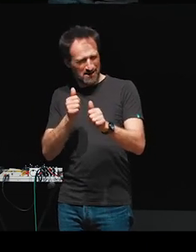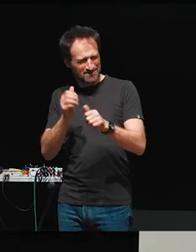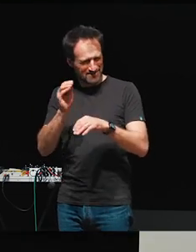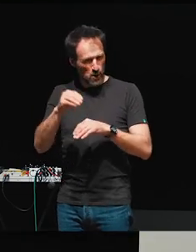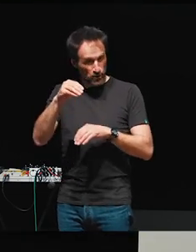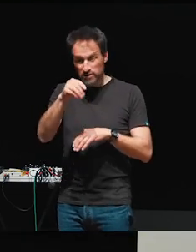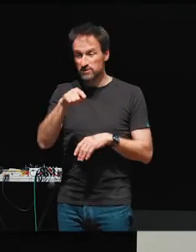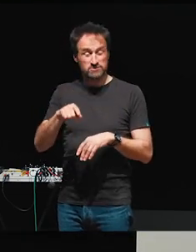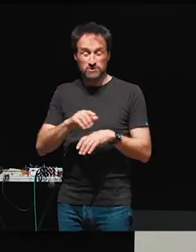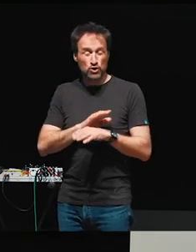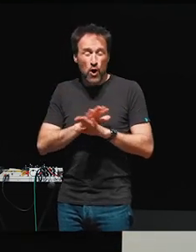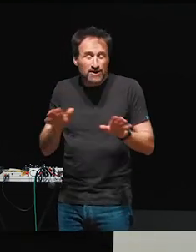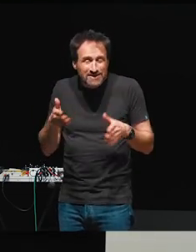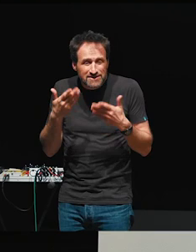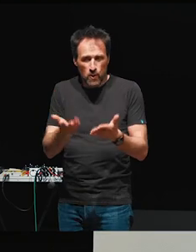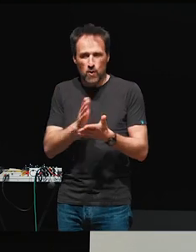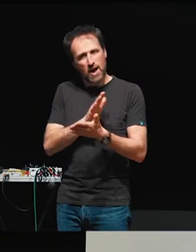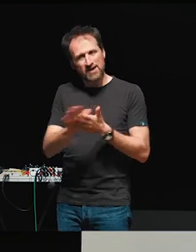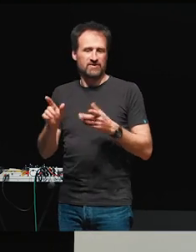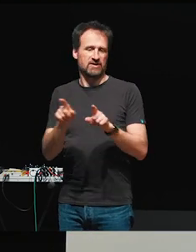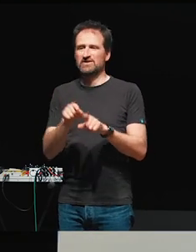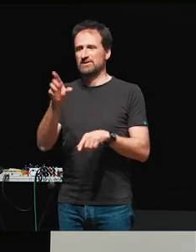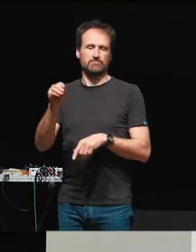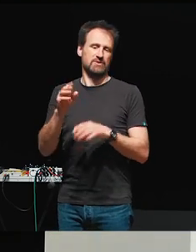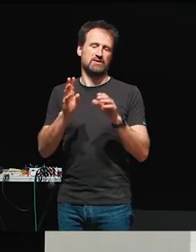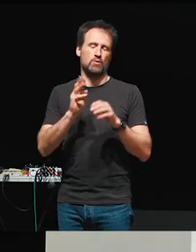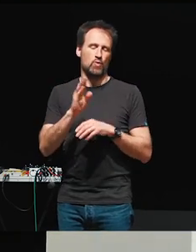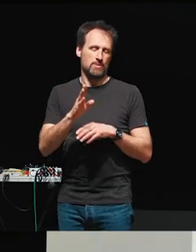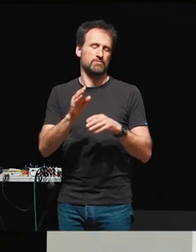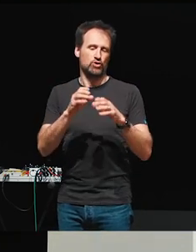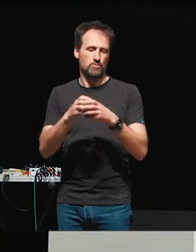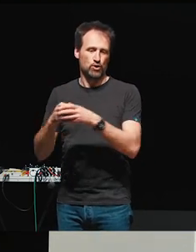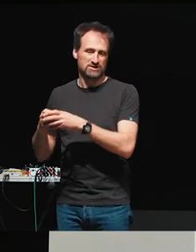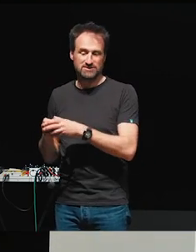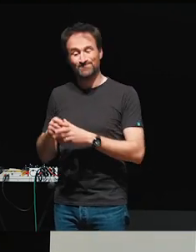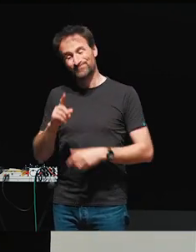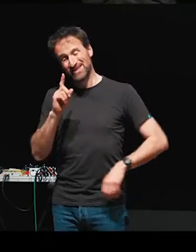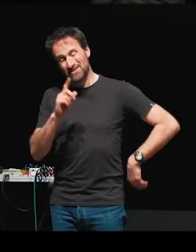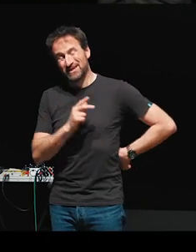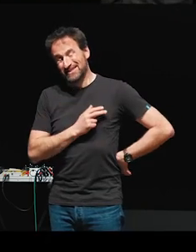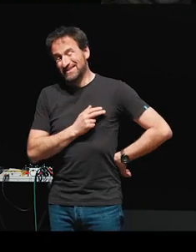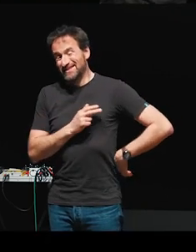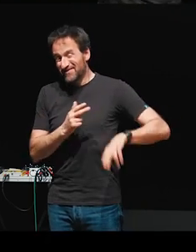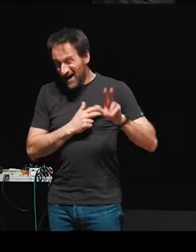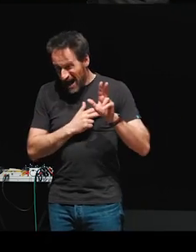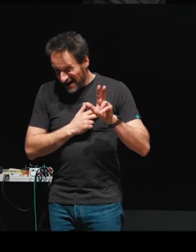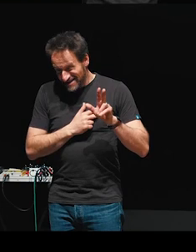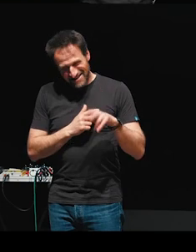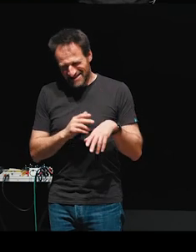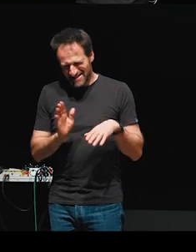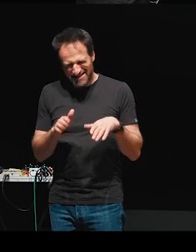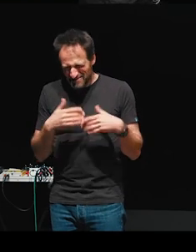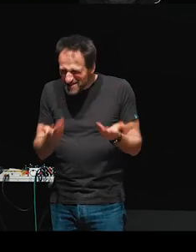components. But the big truth is that there is not a thing like a web component, because